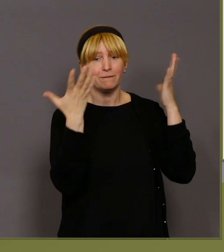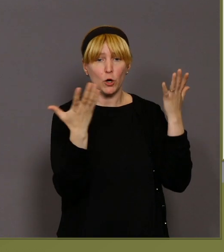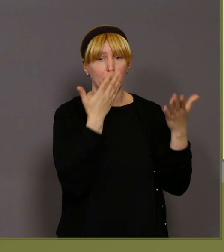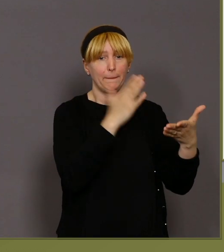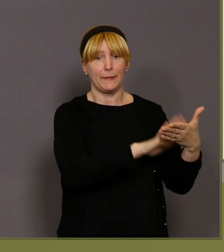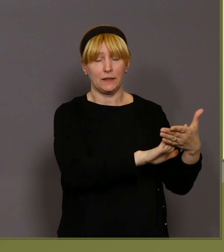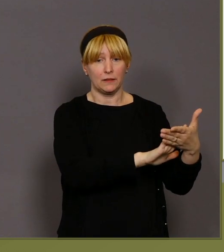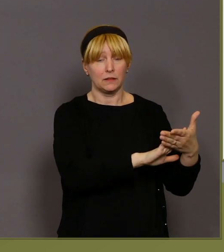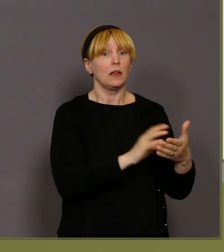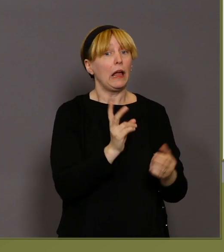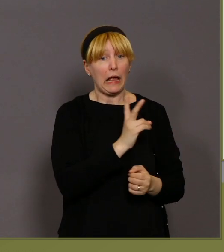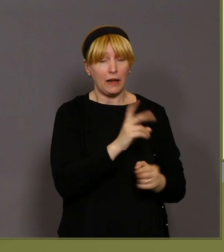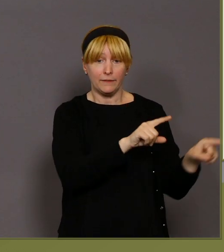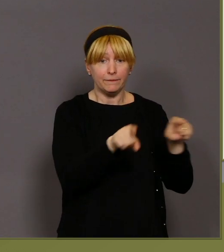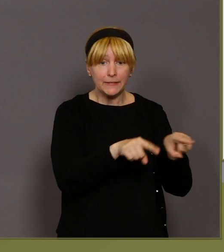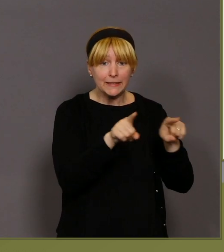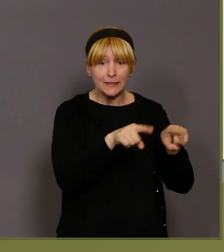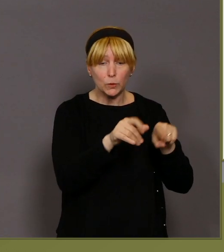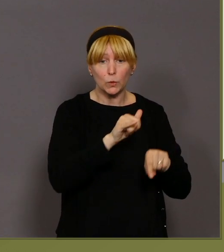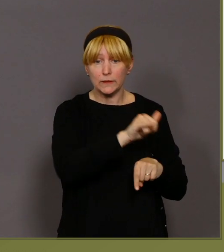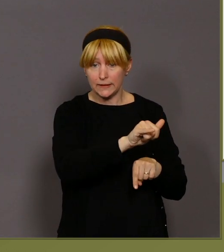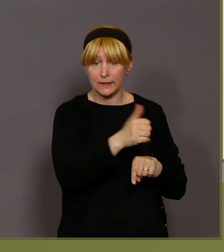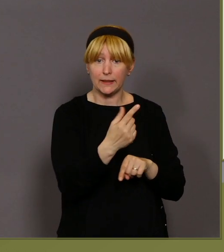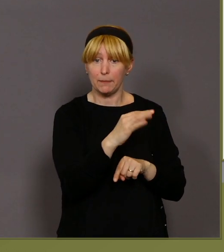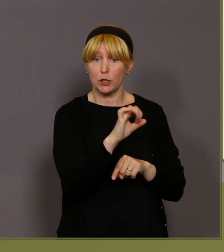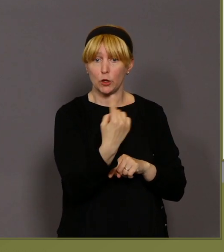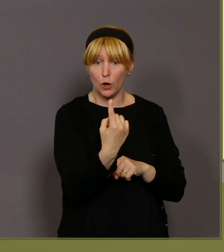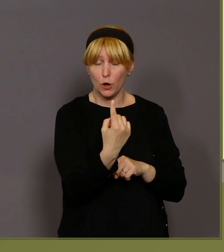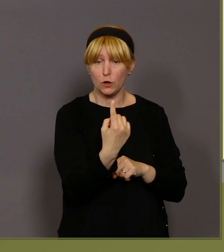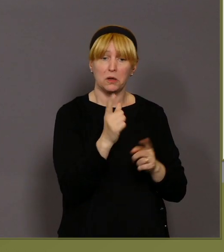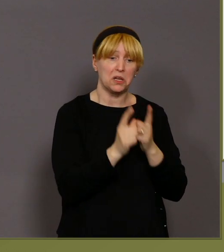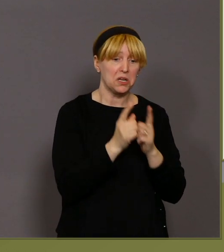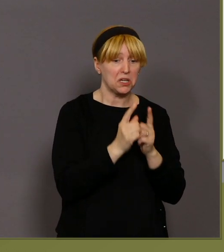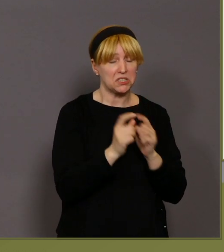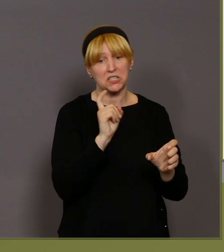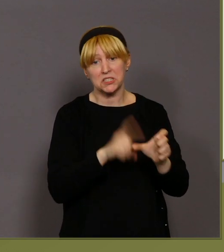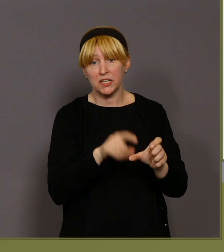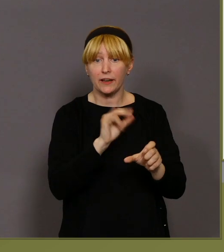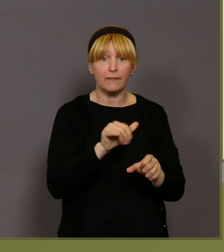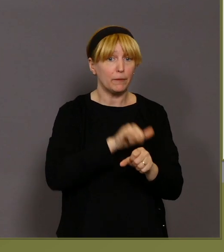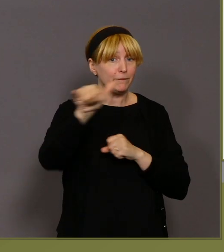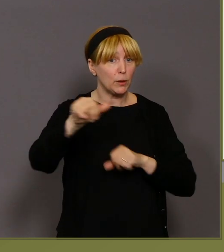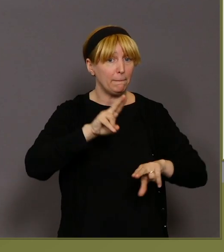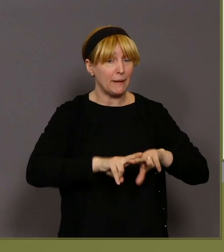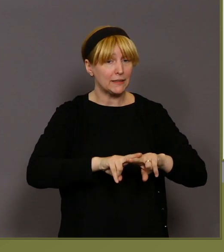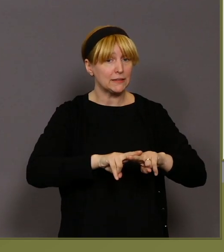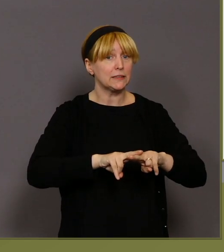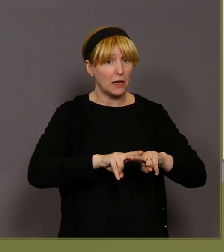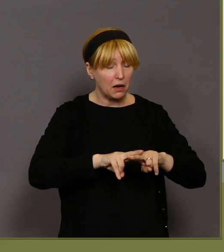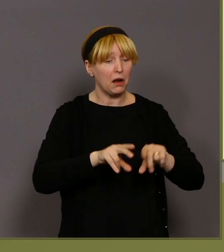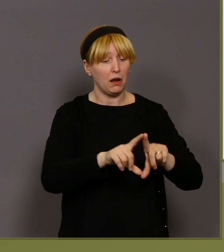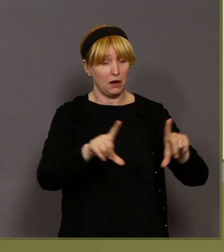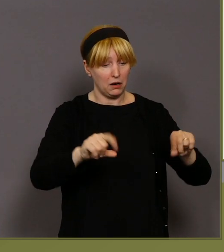have videos on the self-service terminals, for example, if you have a terminal for check-in at the airport, you may have a